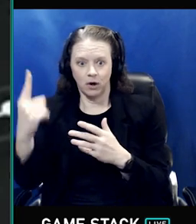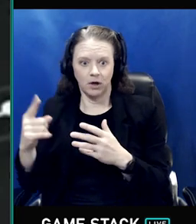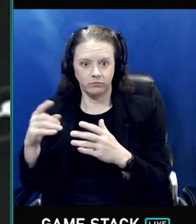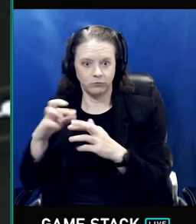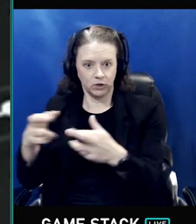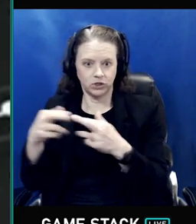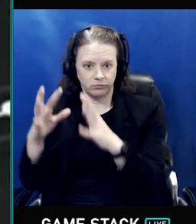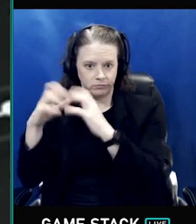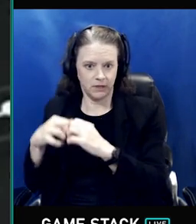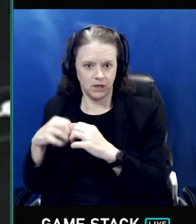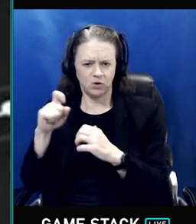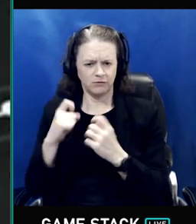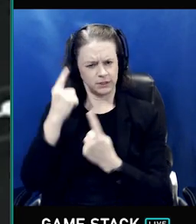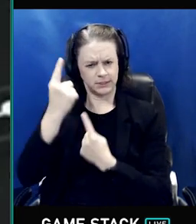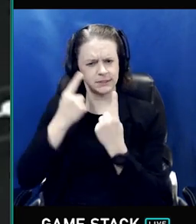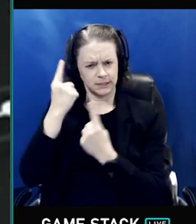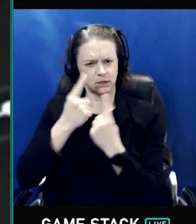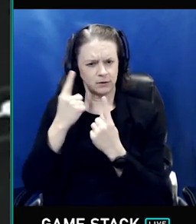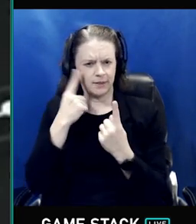careful consideration.